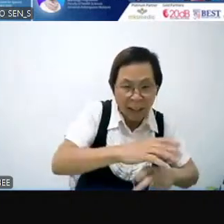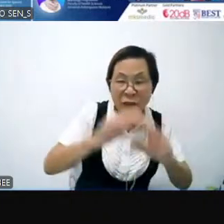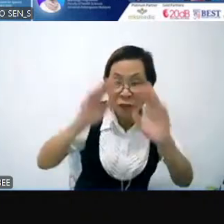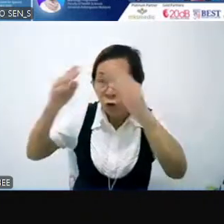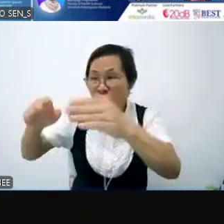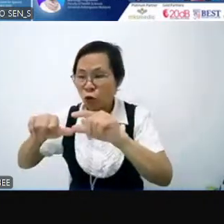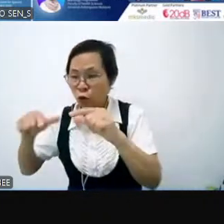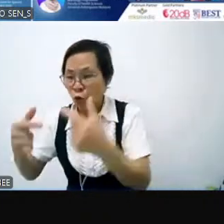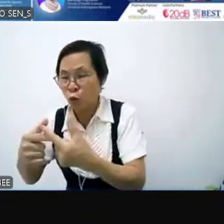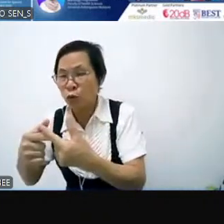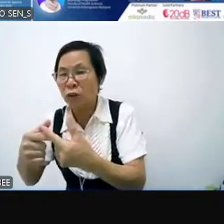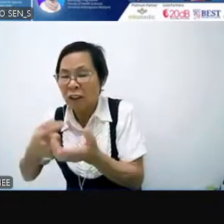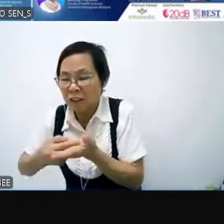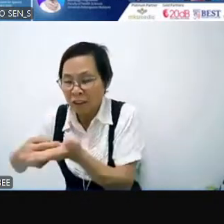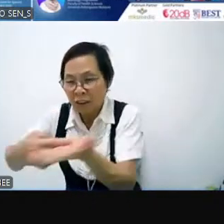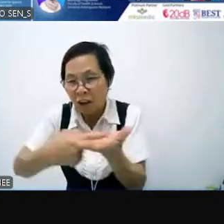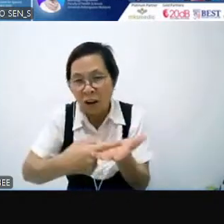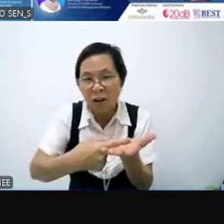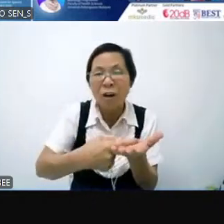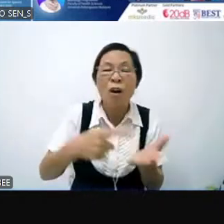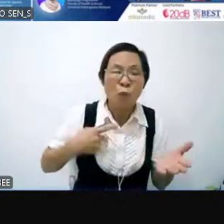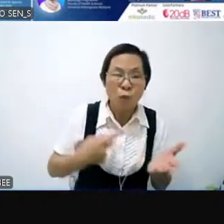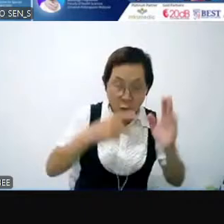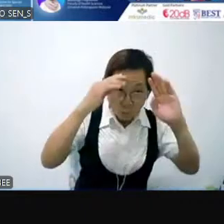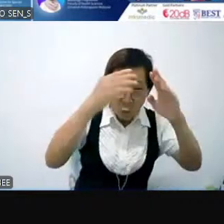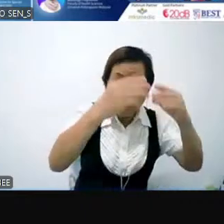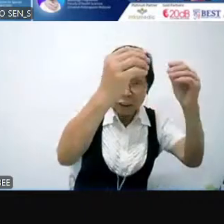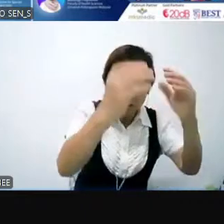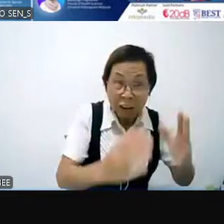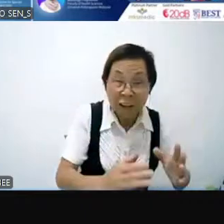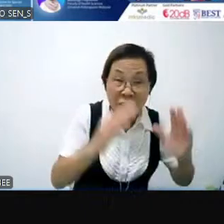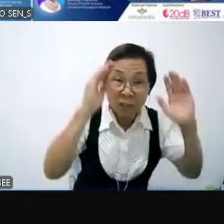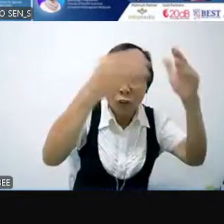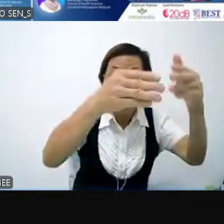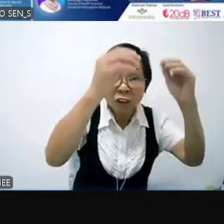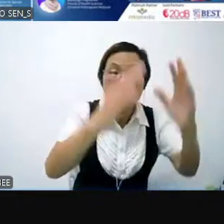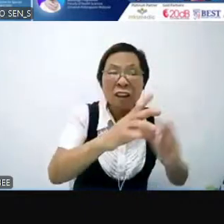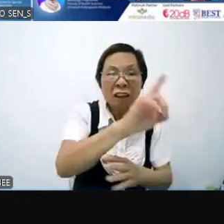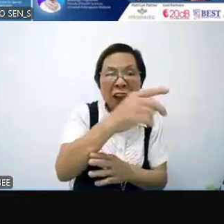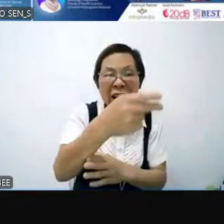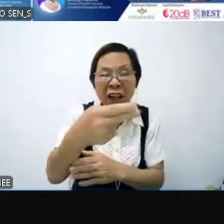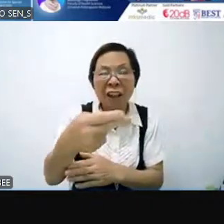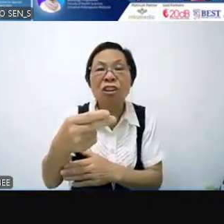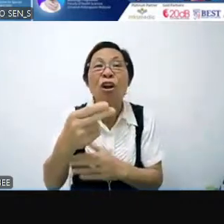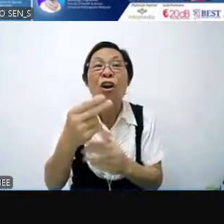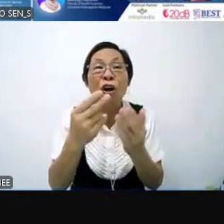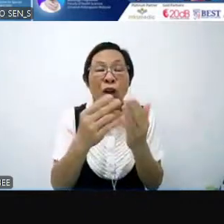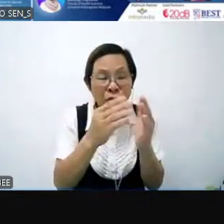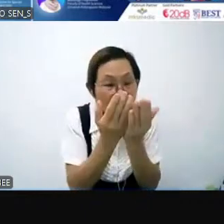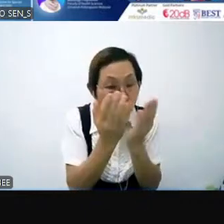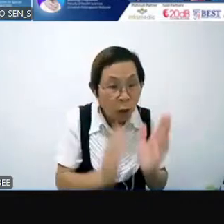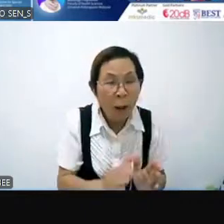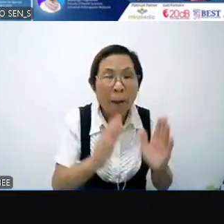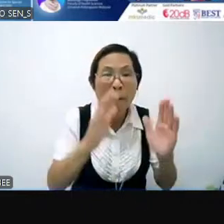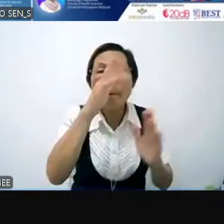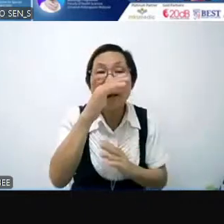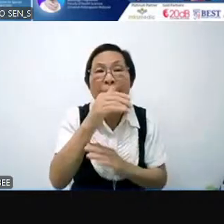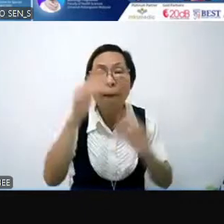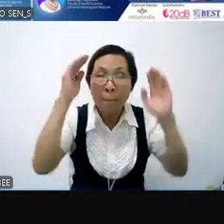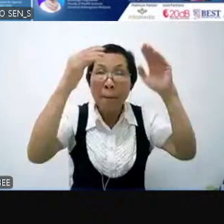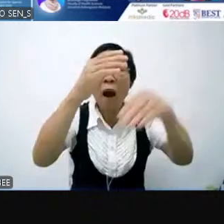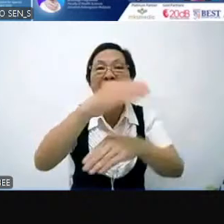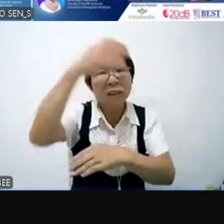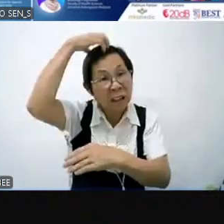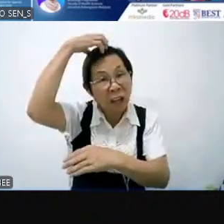the cross-sectional study, we focus on teachers of DHA students in Melaka, Pahang, Selangor and Sabah. A